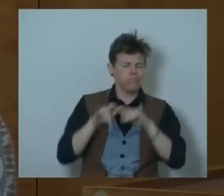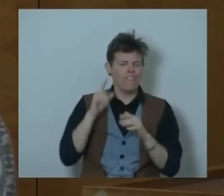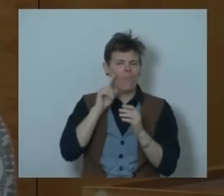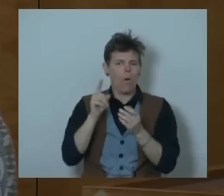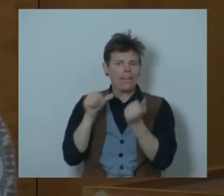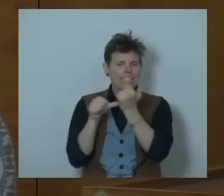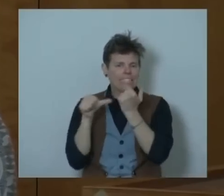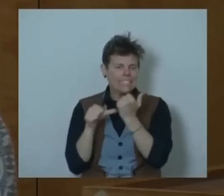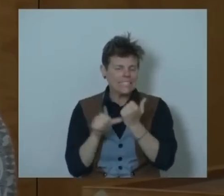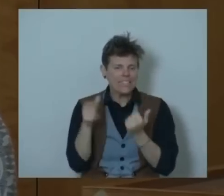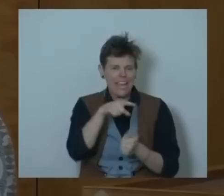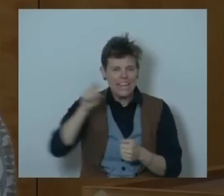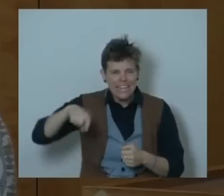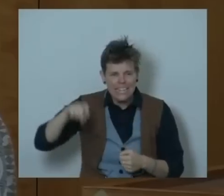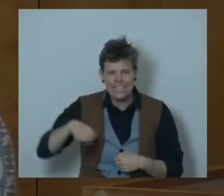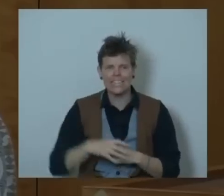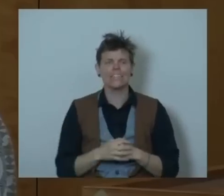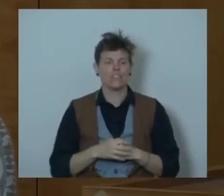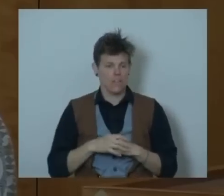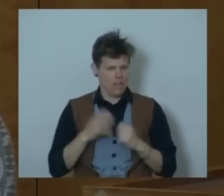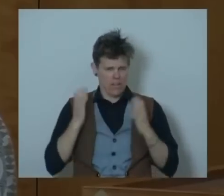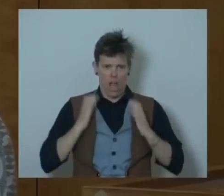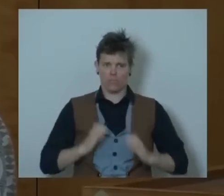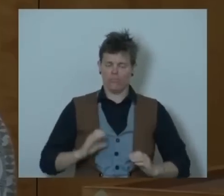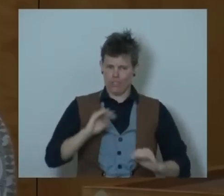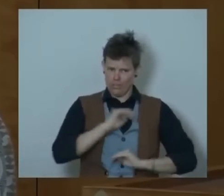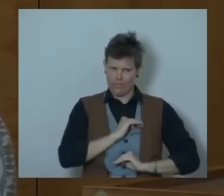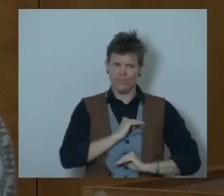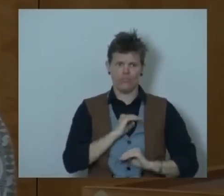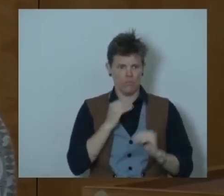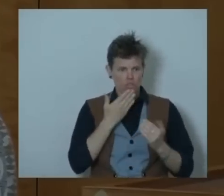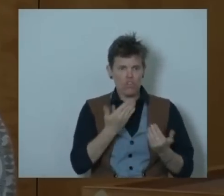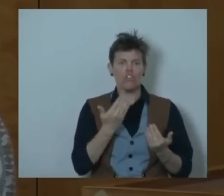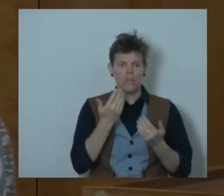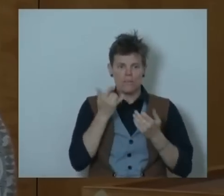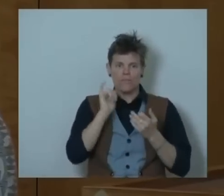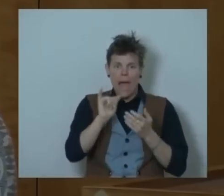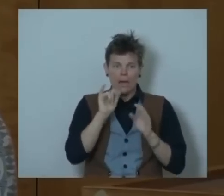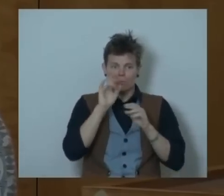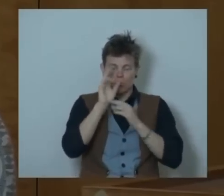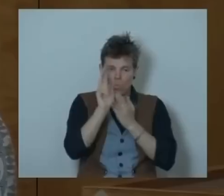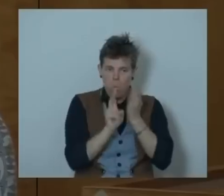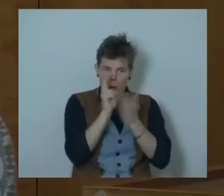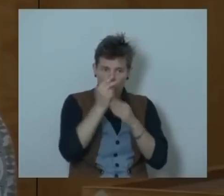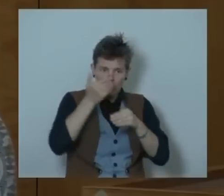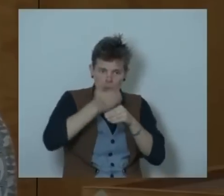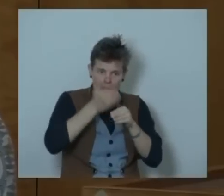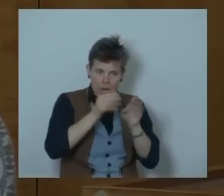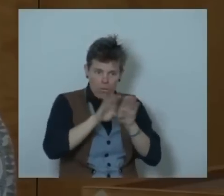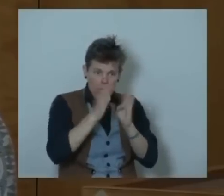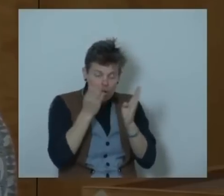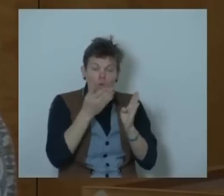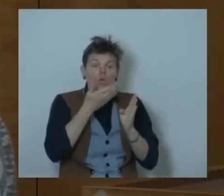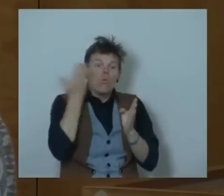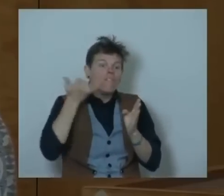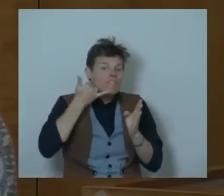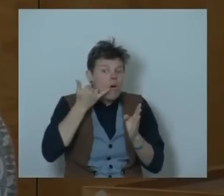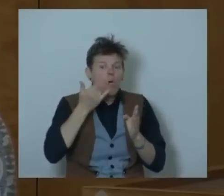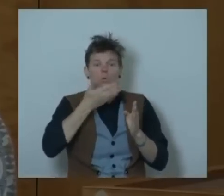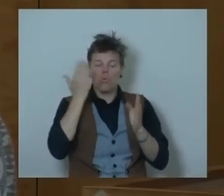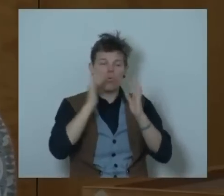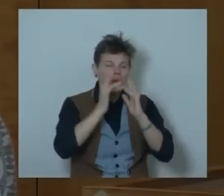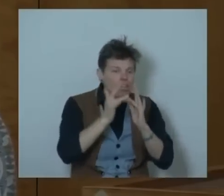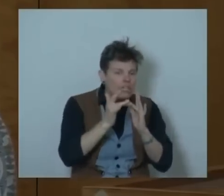of customers. Our offices, as I said, only open 2 hours a day, just for people who don't have a phone where they can call and apply.